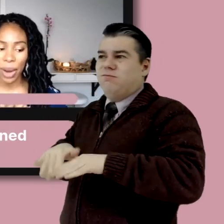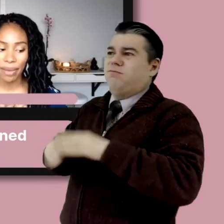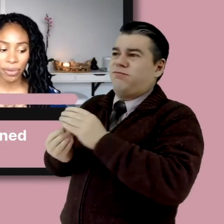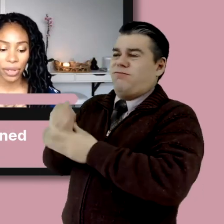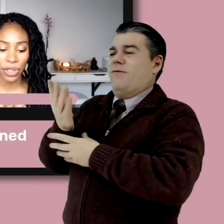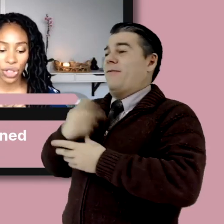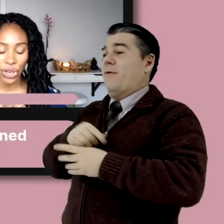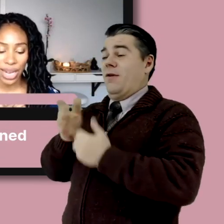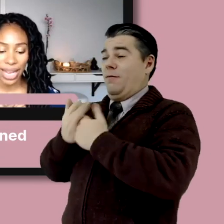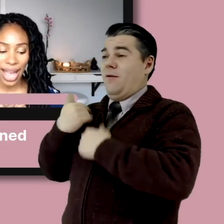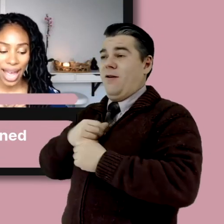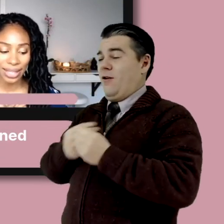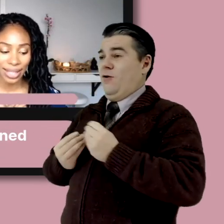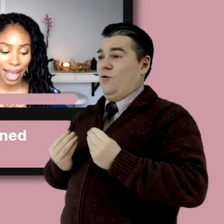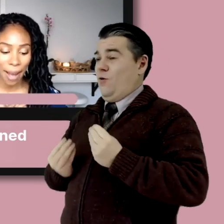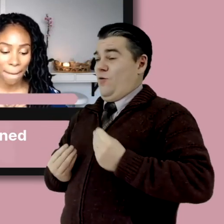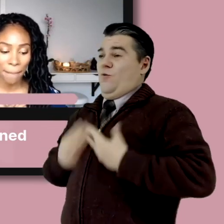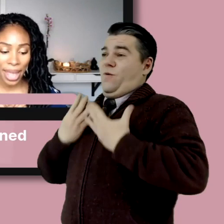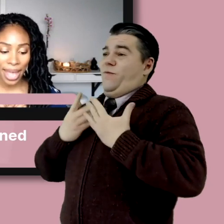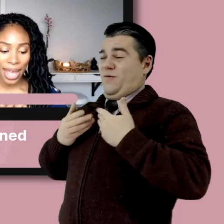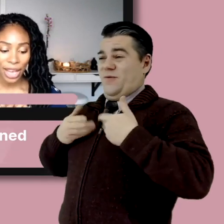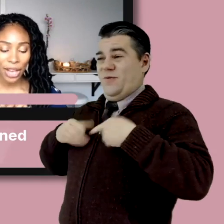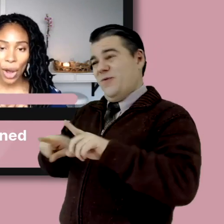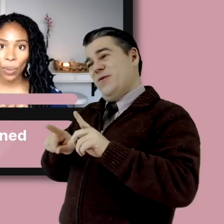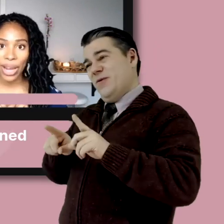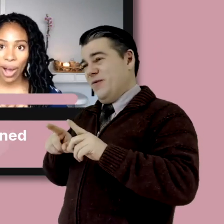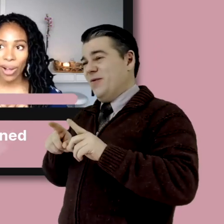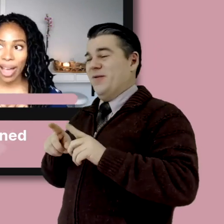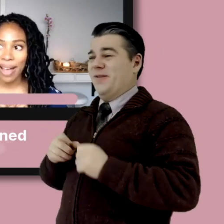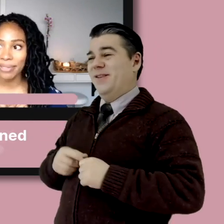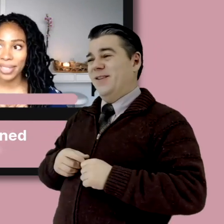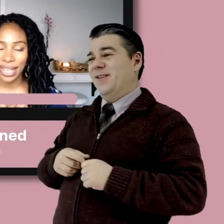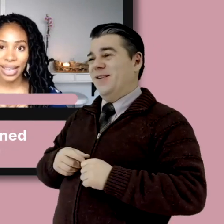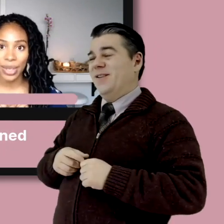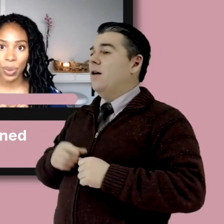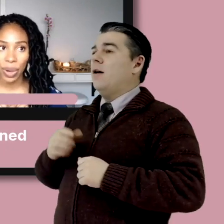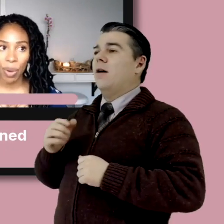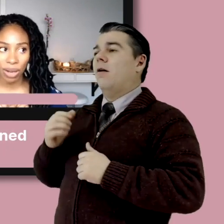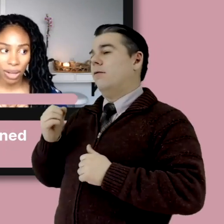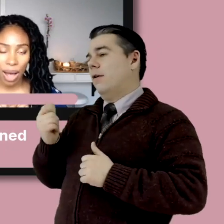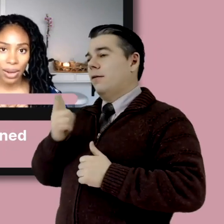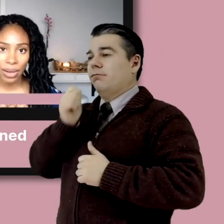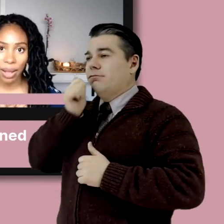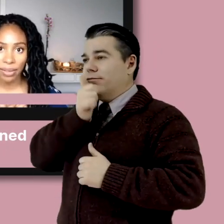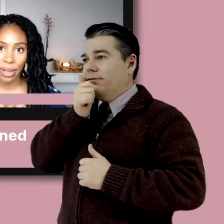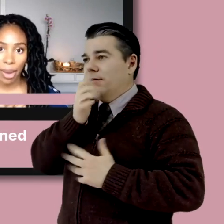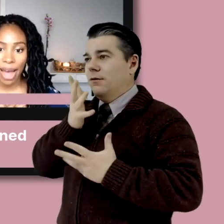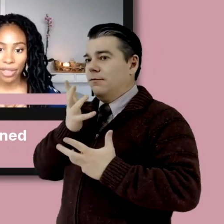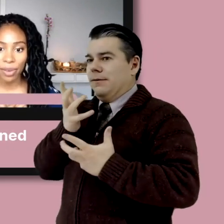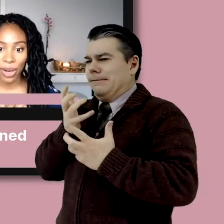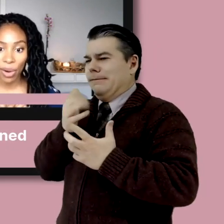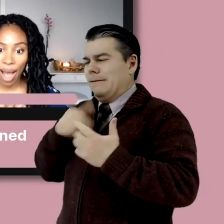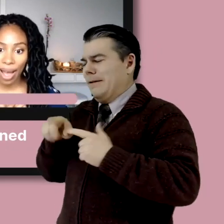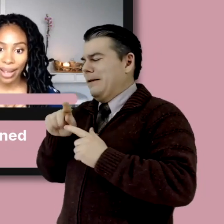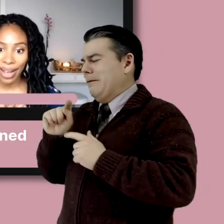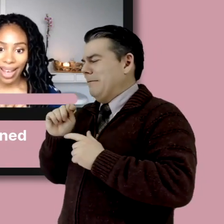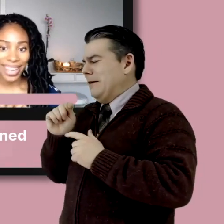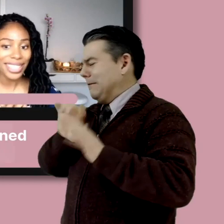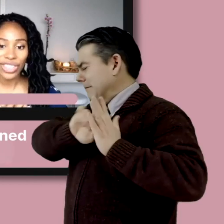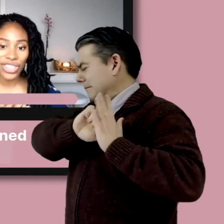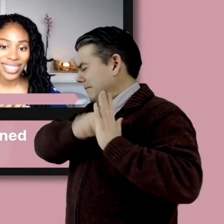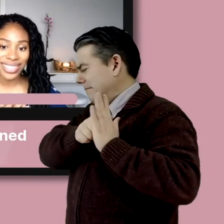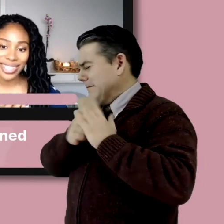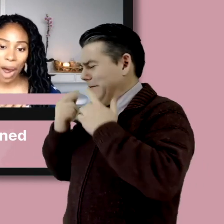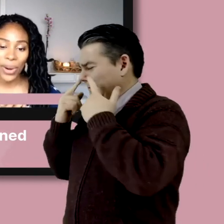us thrive through this journey. And you know, we all have the days where we want to lock ourselves in the bathroom and cry